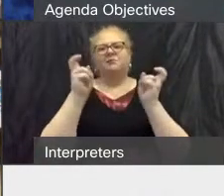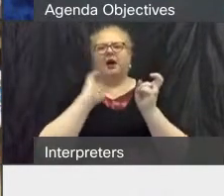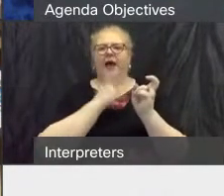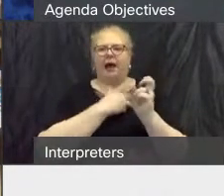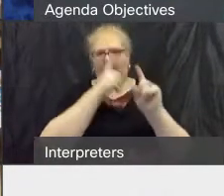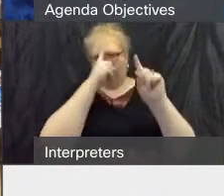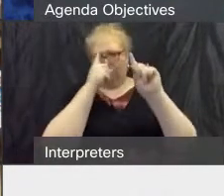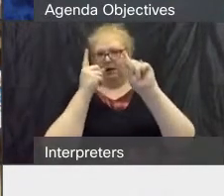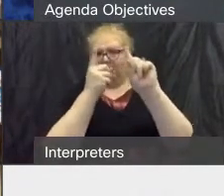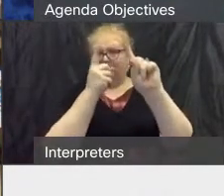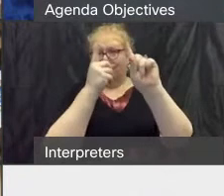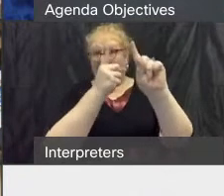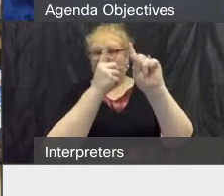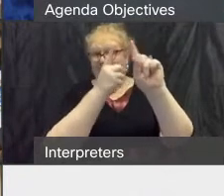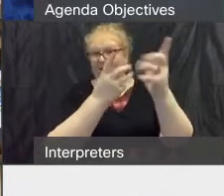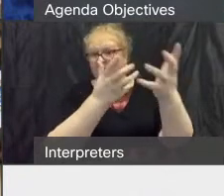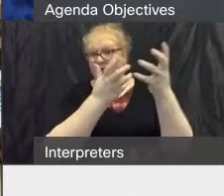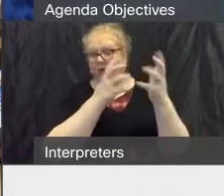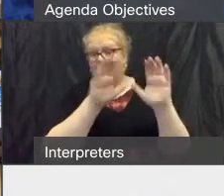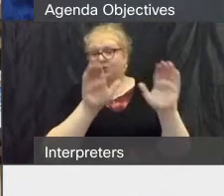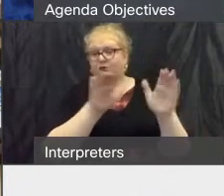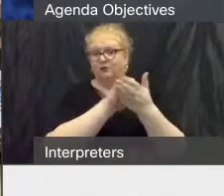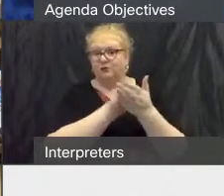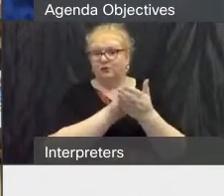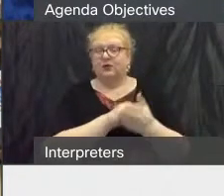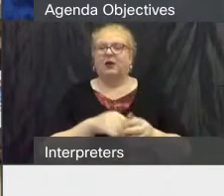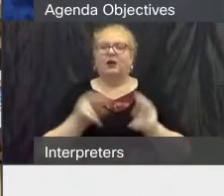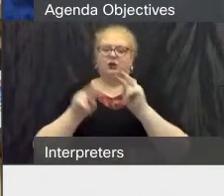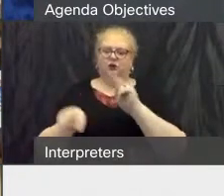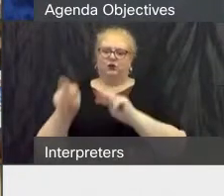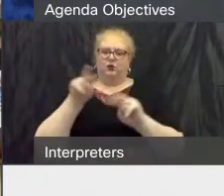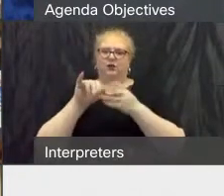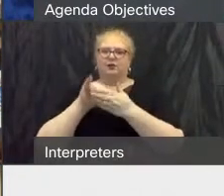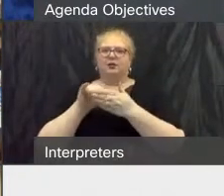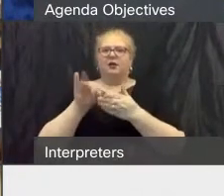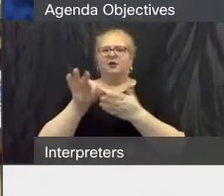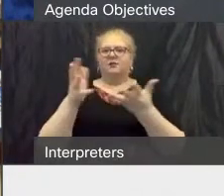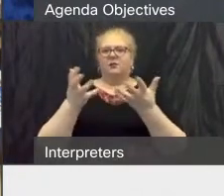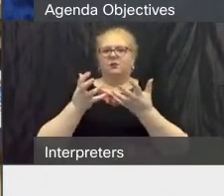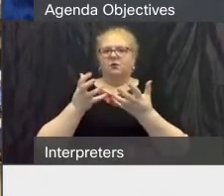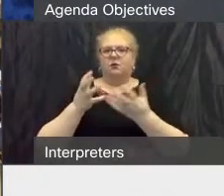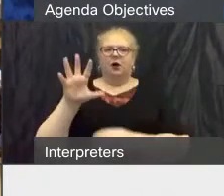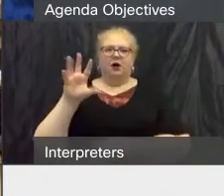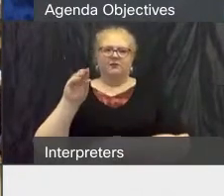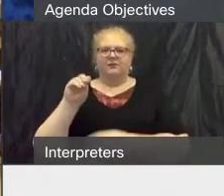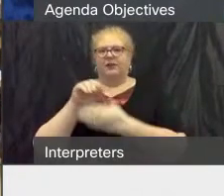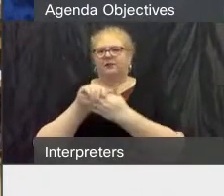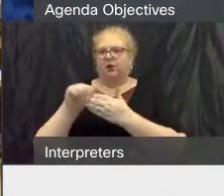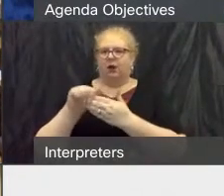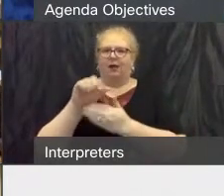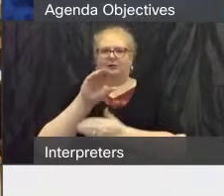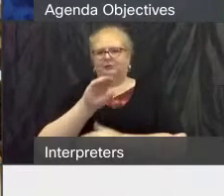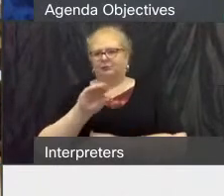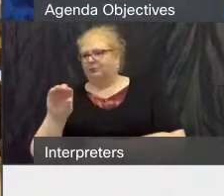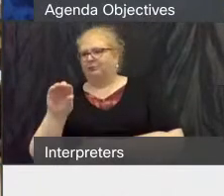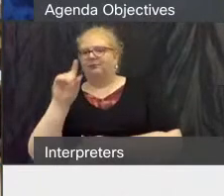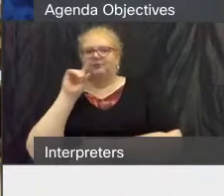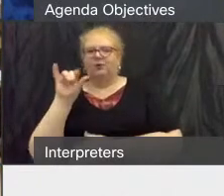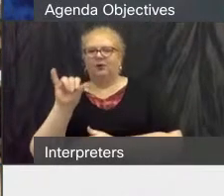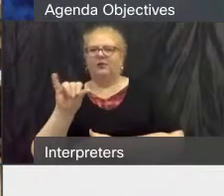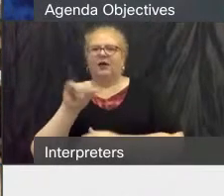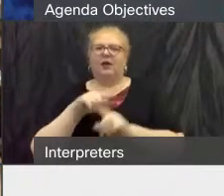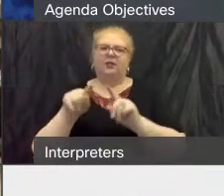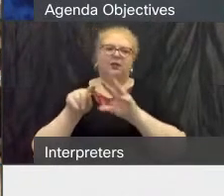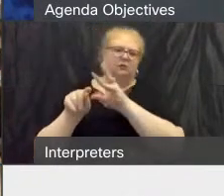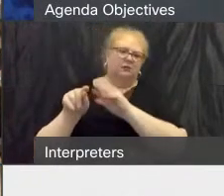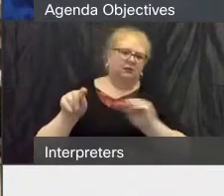you look at that area, and if you want, $50 to do X, I'm using a low amount, and you put